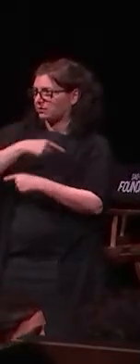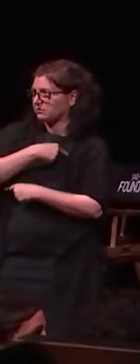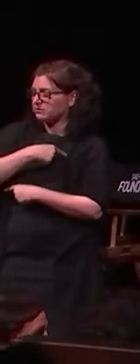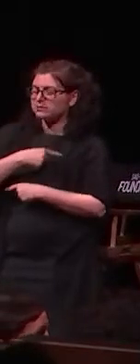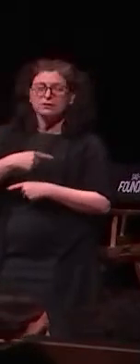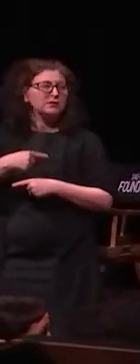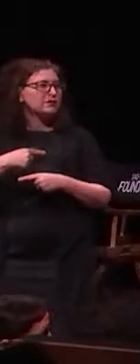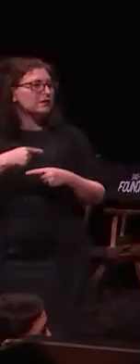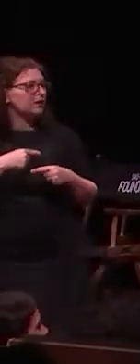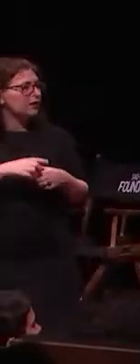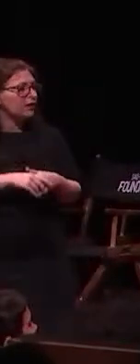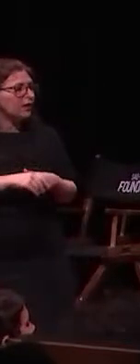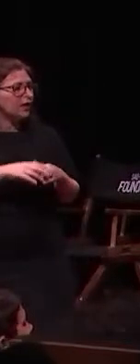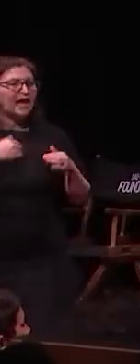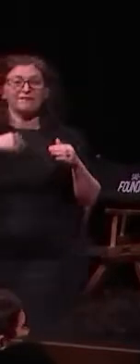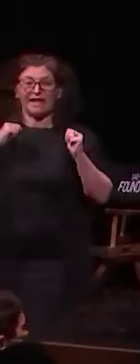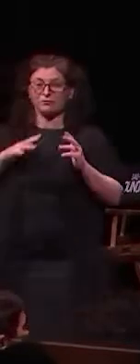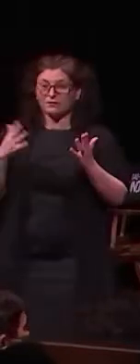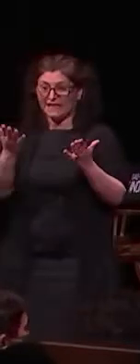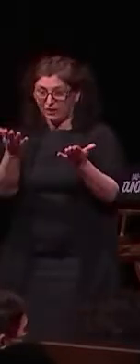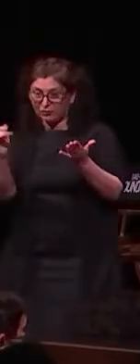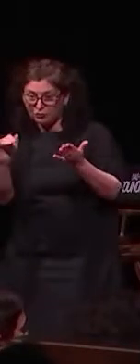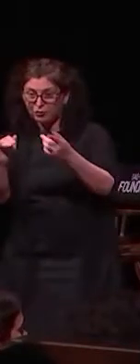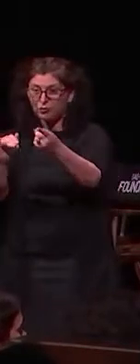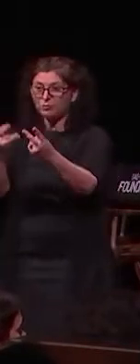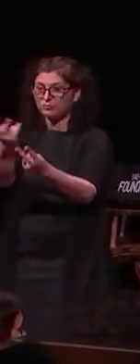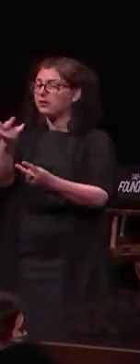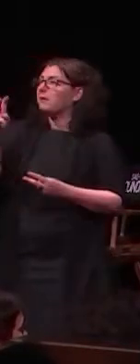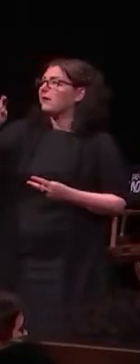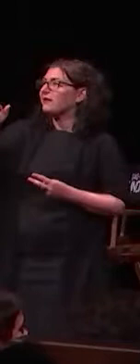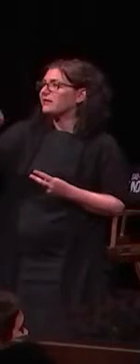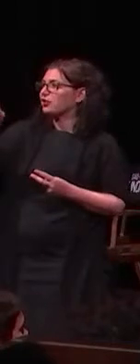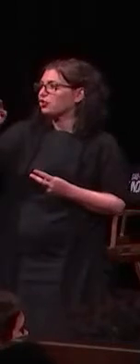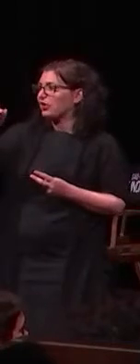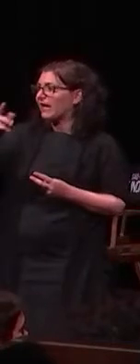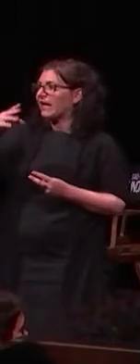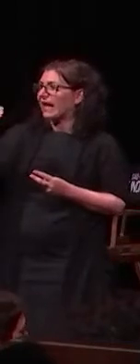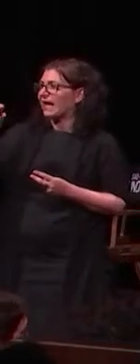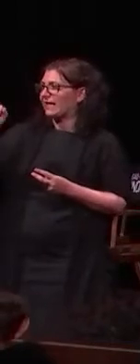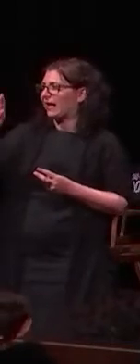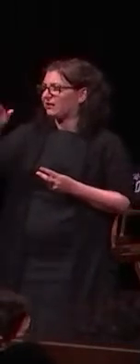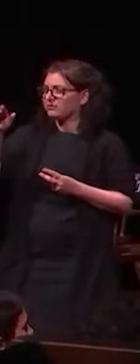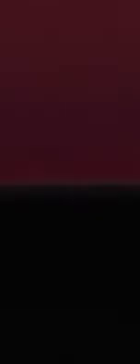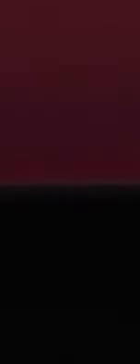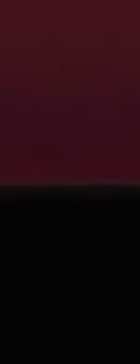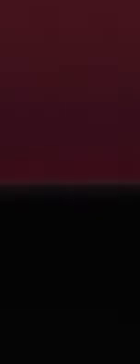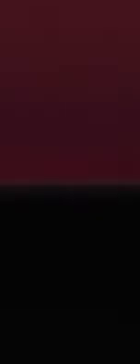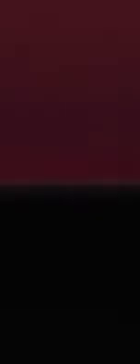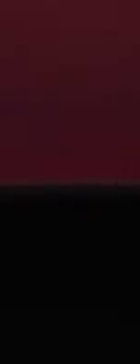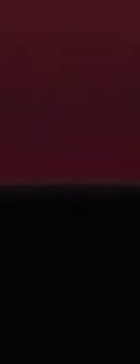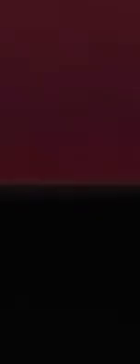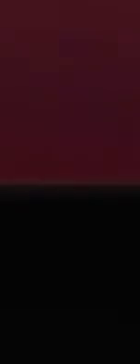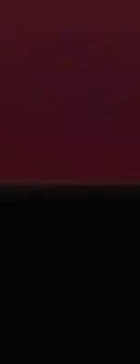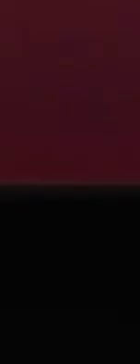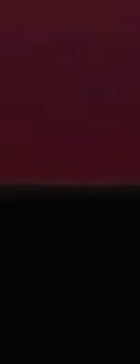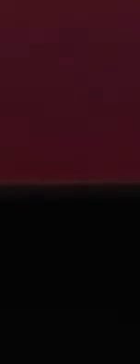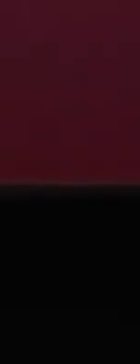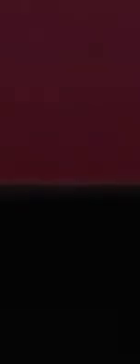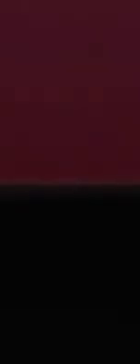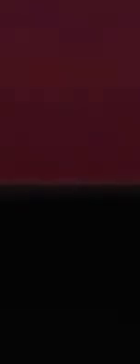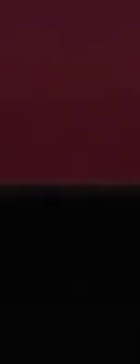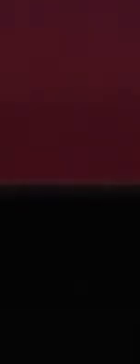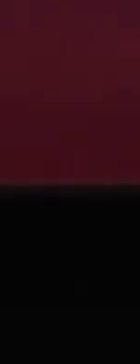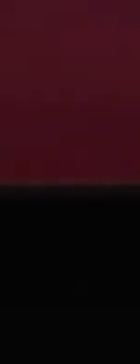audience today the actresses, Alice Carmelberg and Melody Cheng, as well as the sound mixer, Luigi Porto.